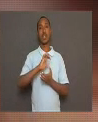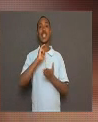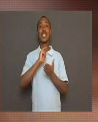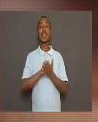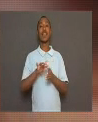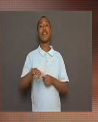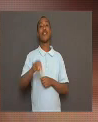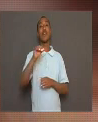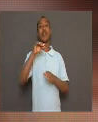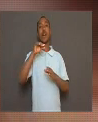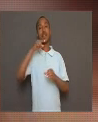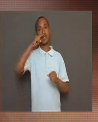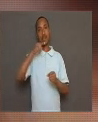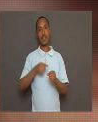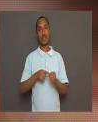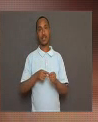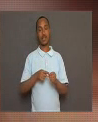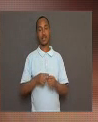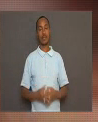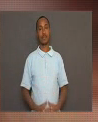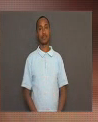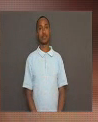that are found as gases.